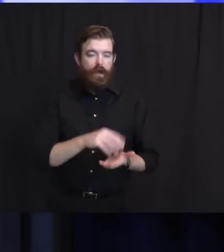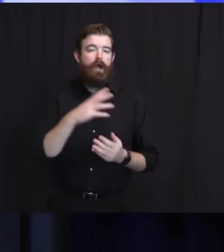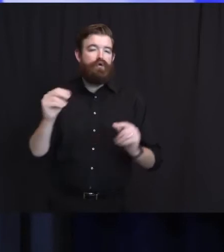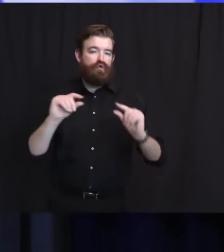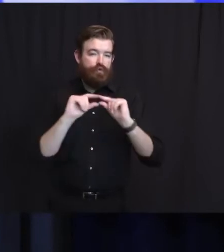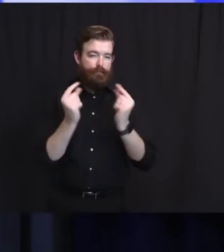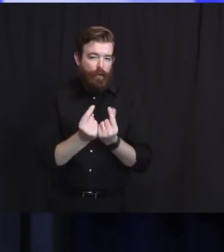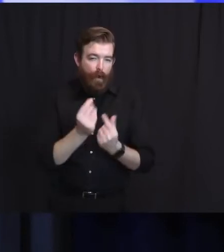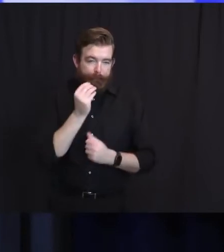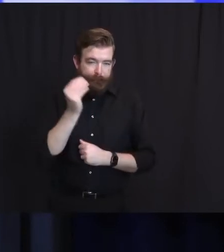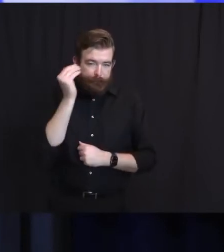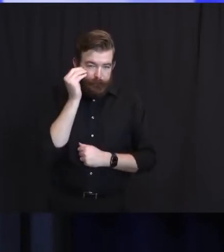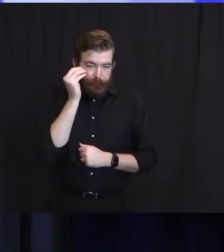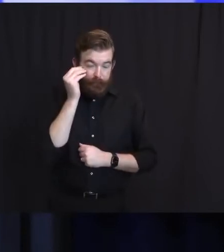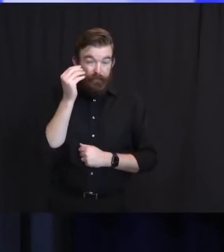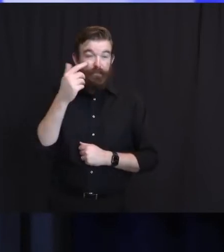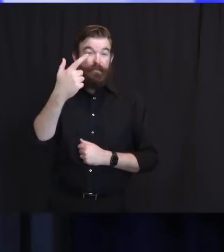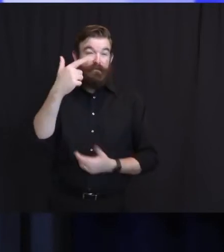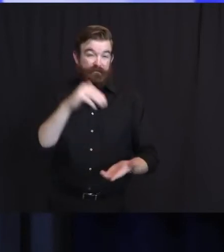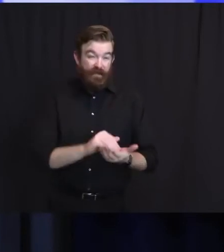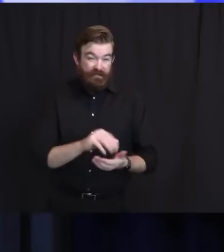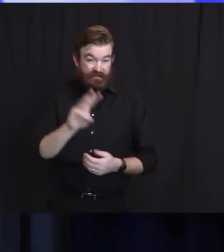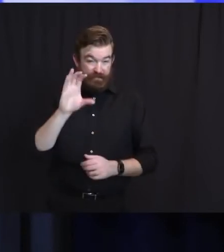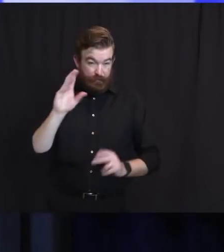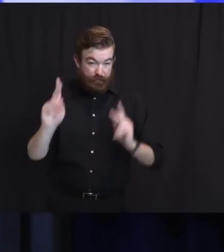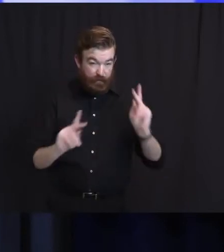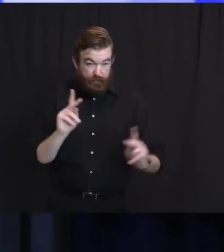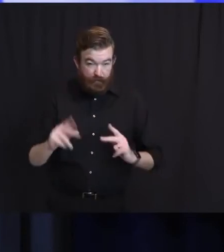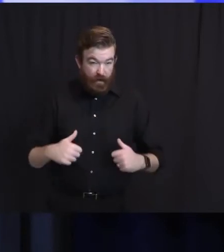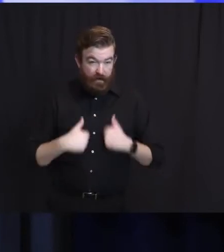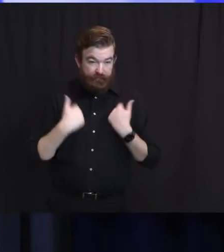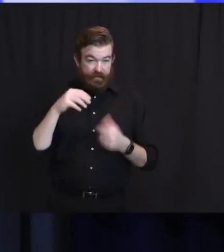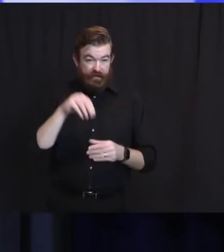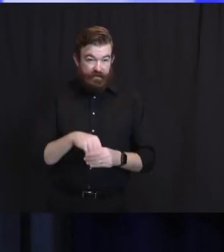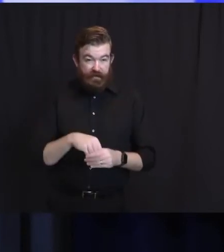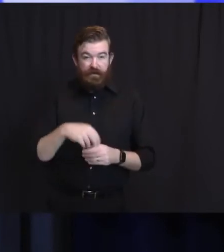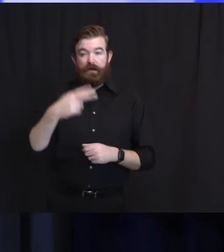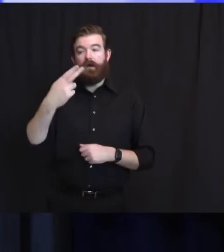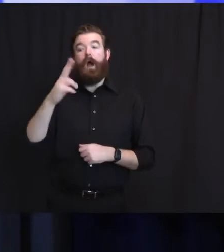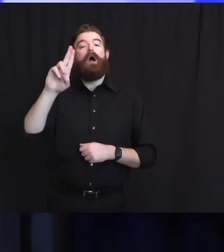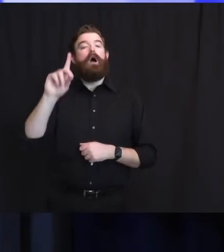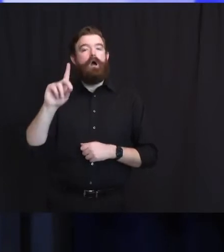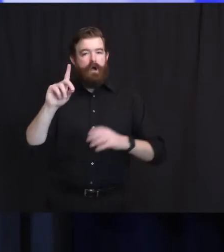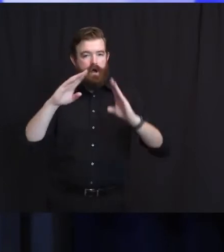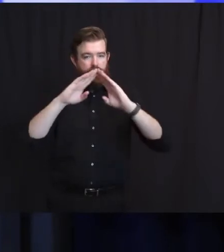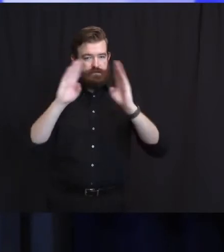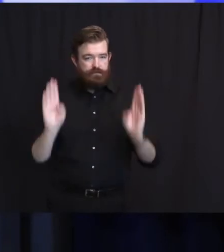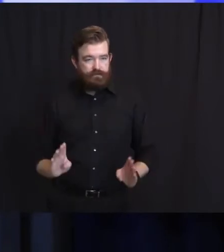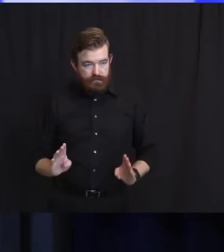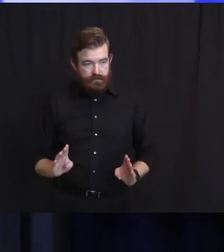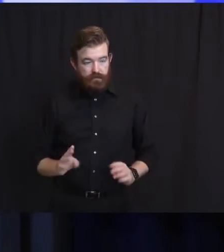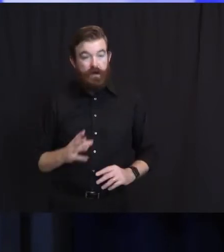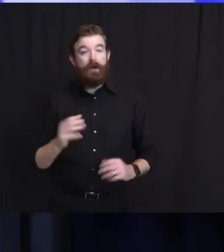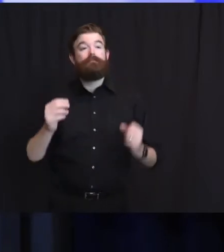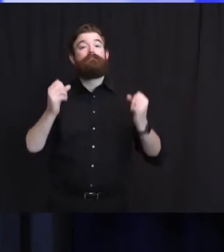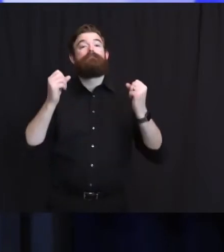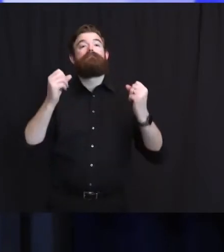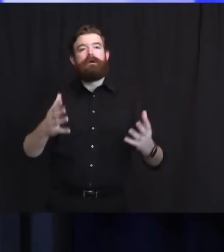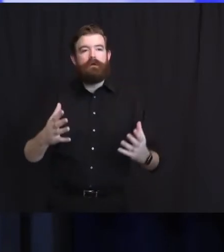21,600 individuals living in HUD, senior housing, and several thousand more in residential settings will have